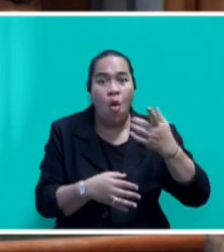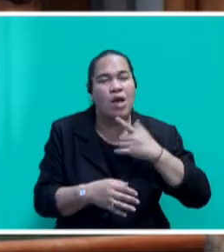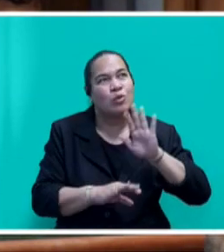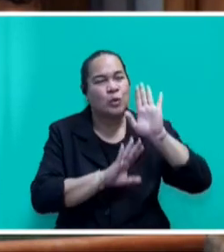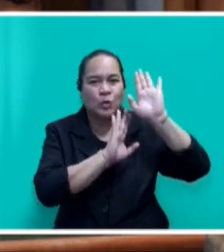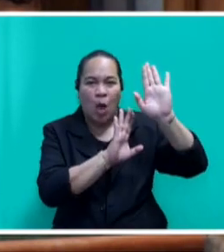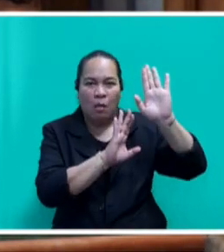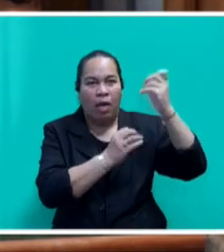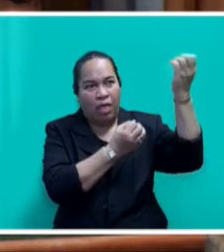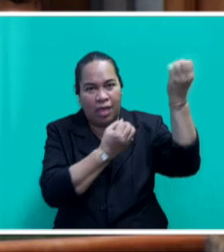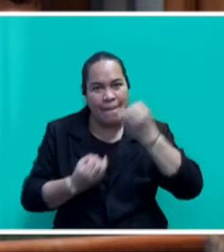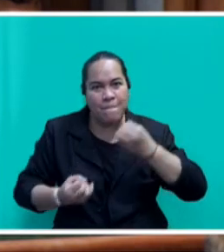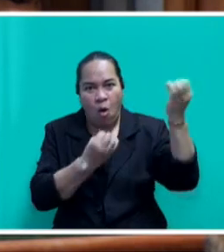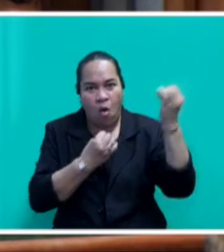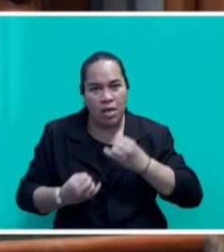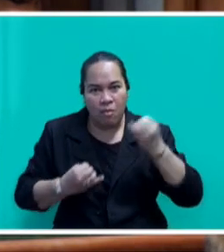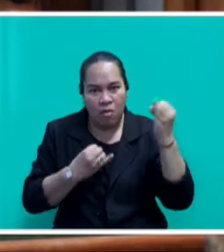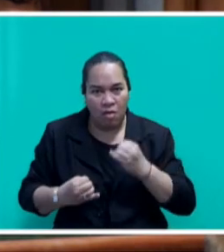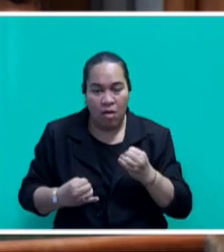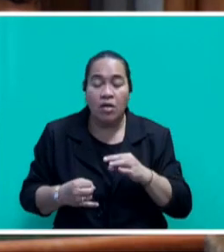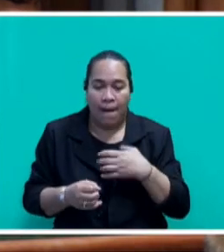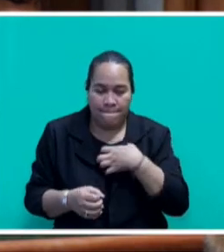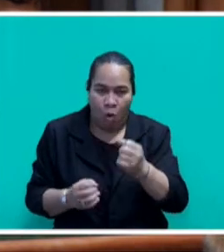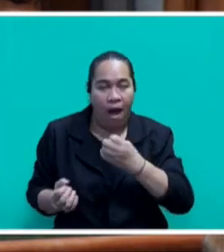of fresh agricultural produce into Fiji.